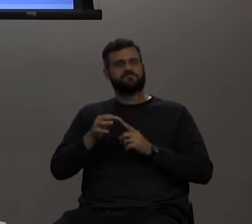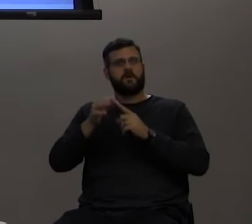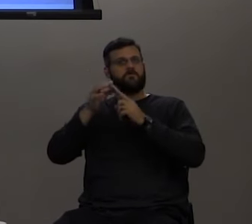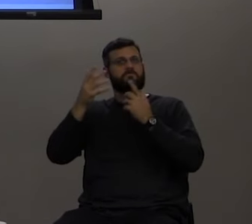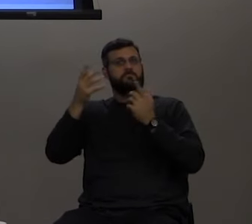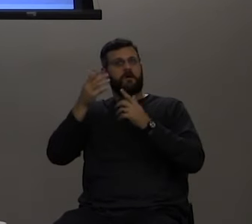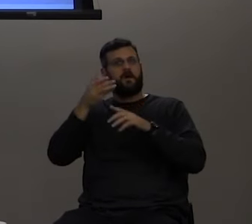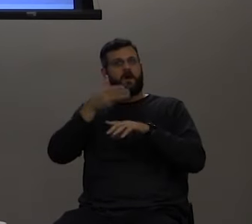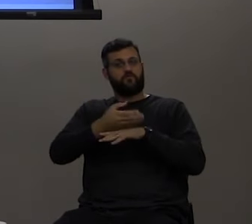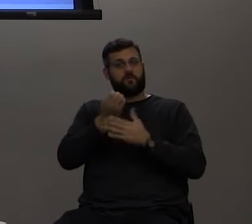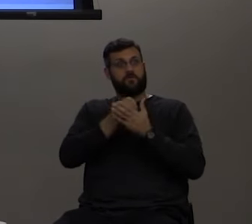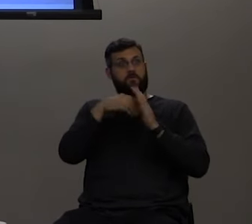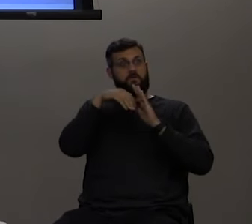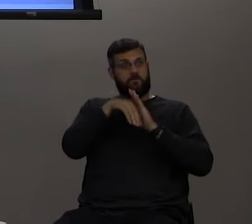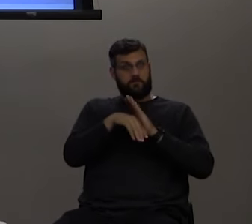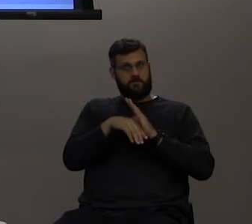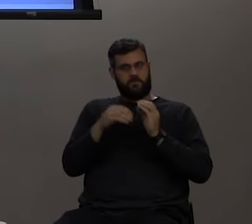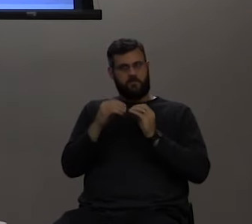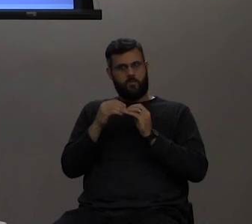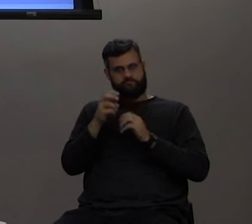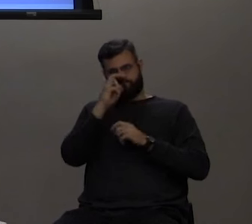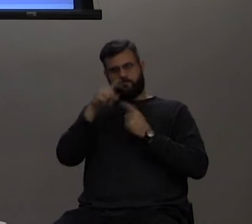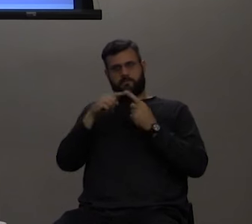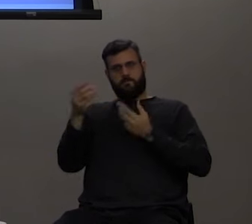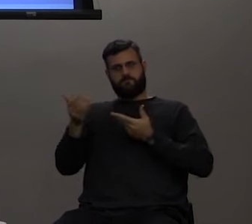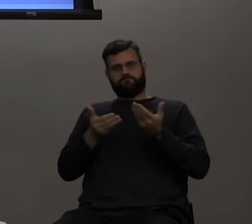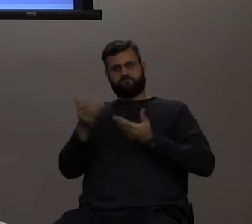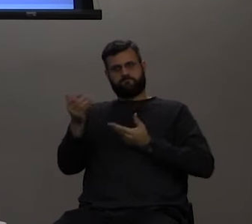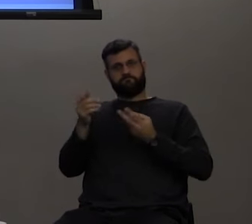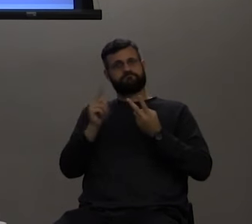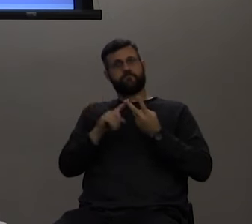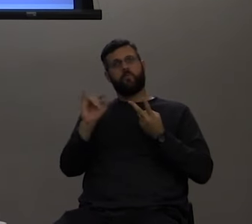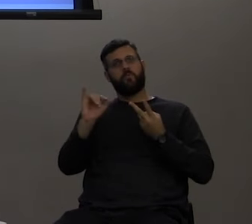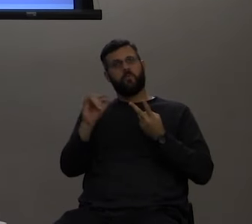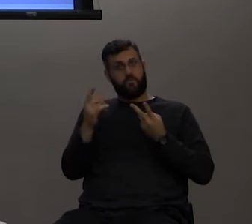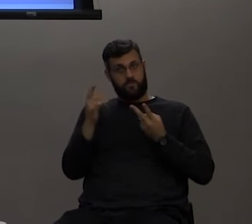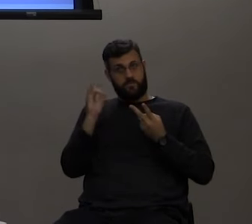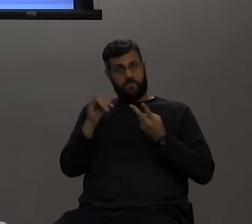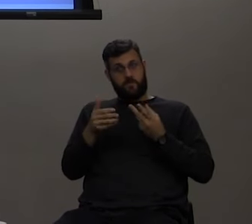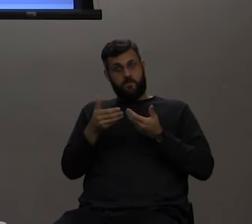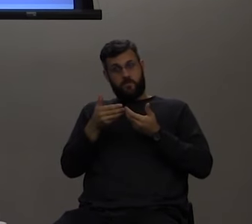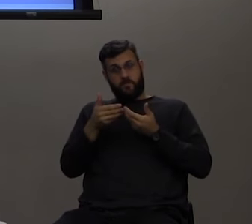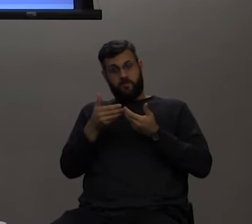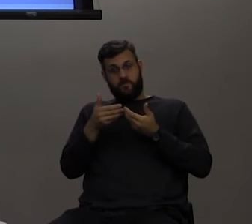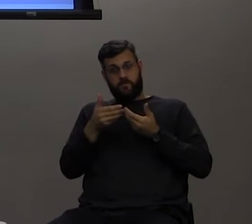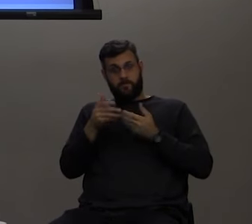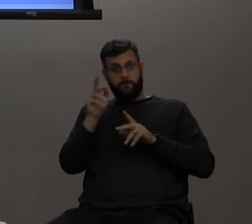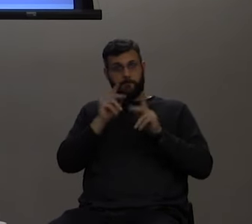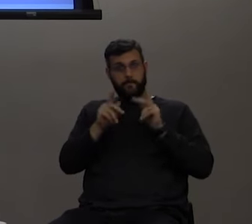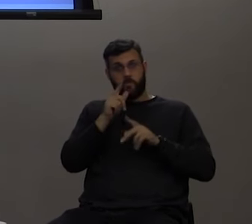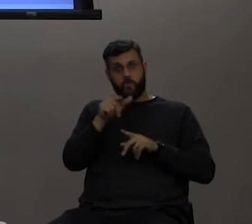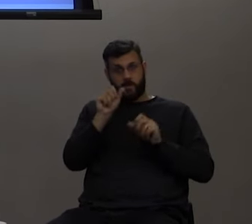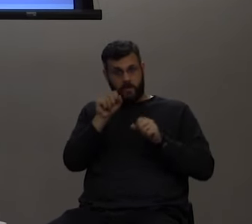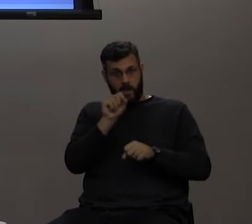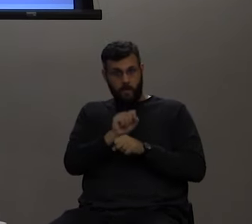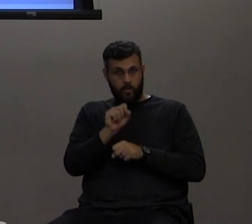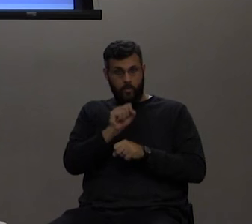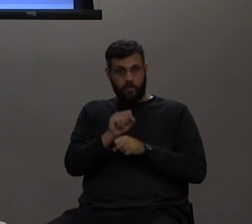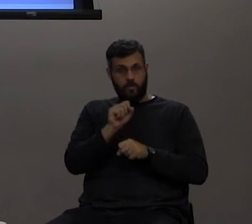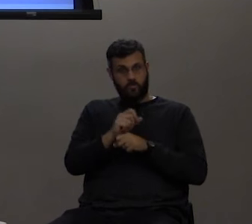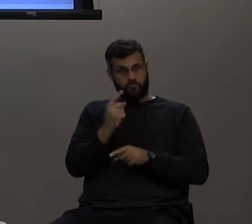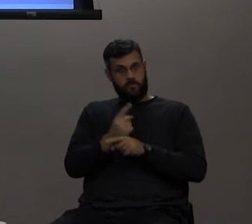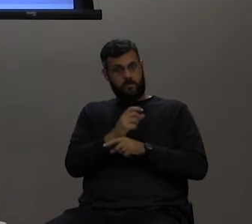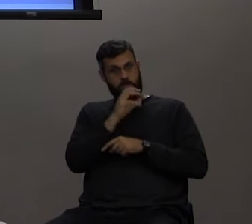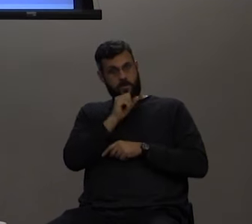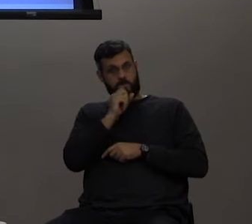particularly after the downturn, as well as the fact that we have seen that loss of working age population in the labor